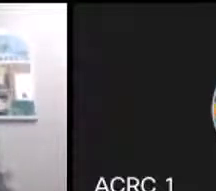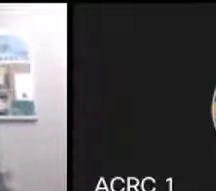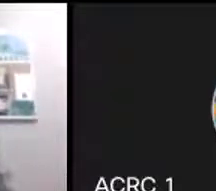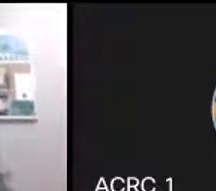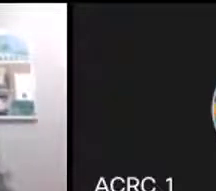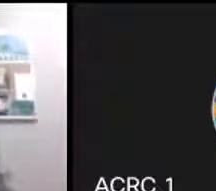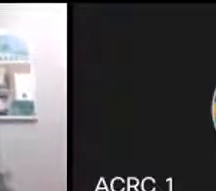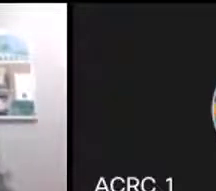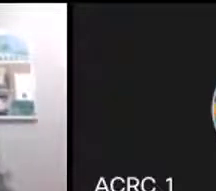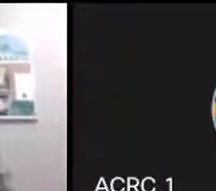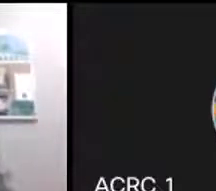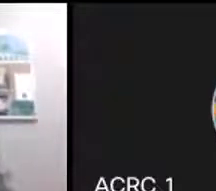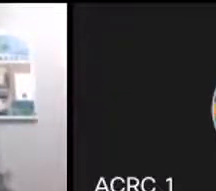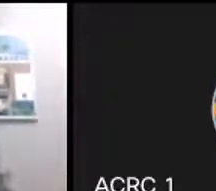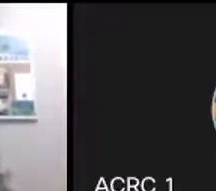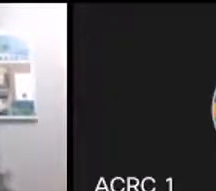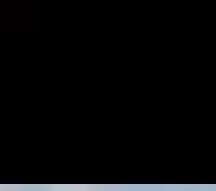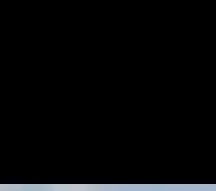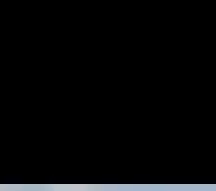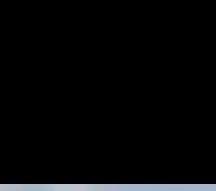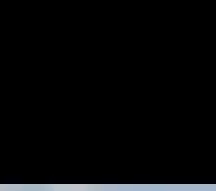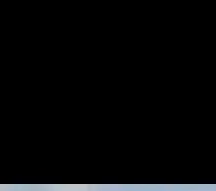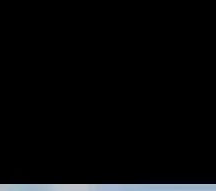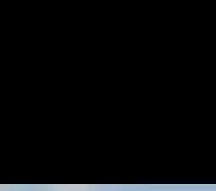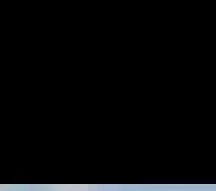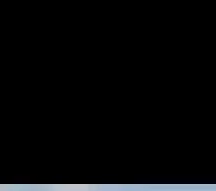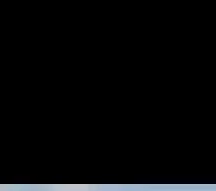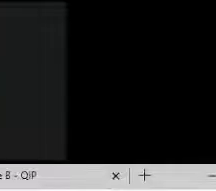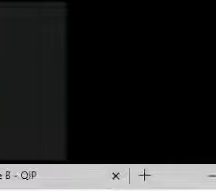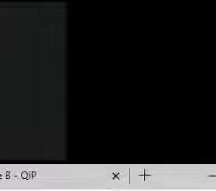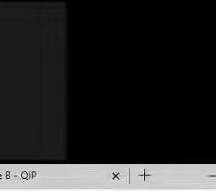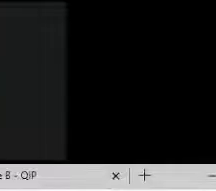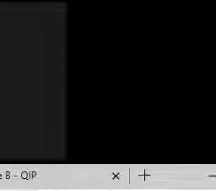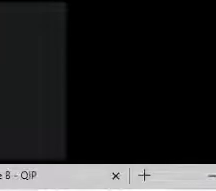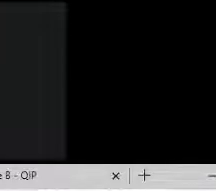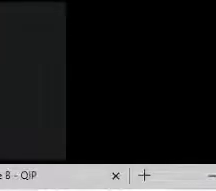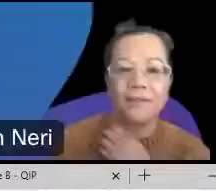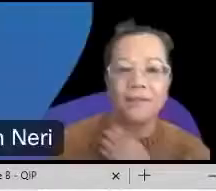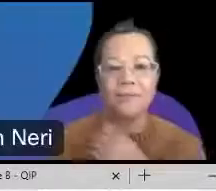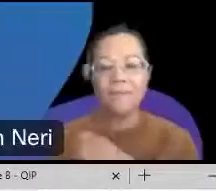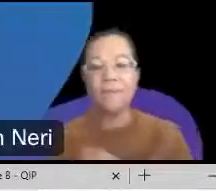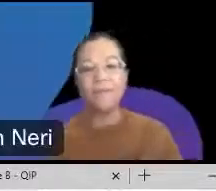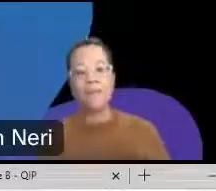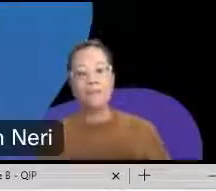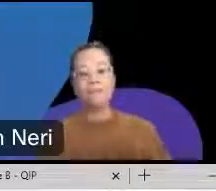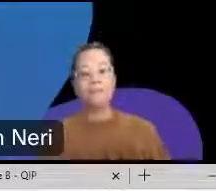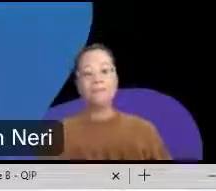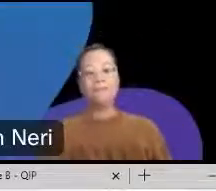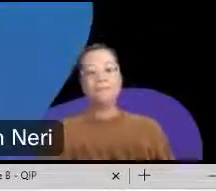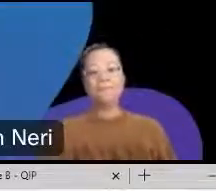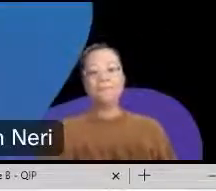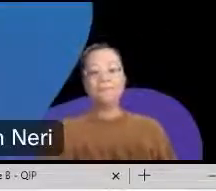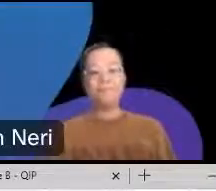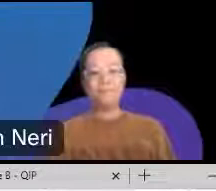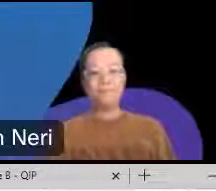the grant is going to be implemented. Yep, that's it. Thank you, John.